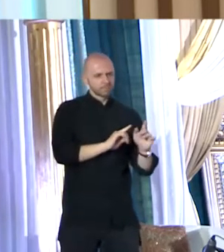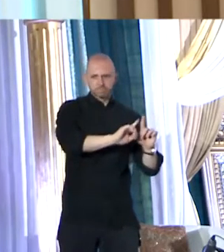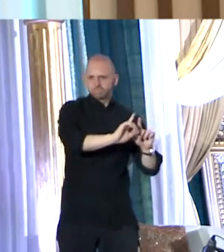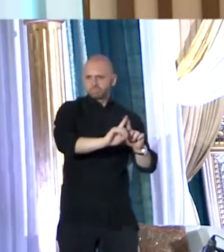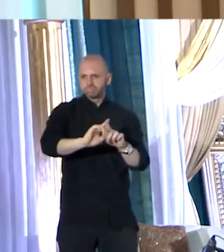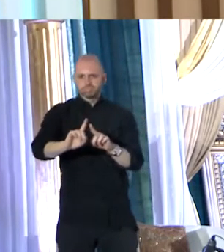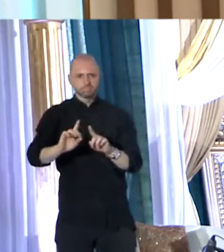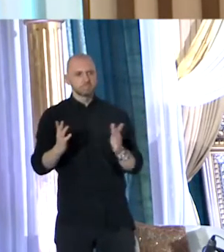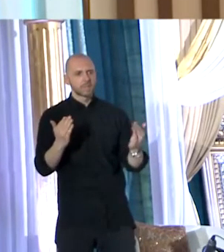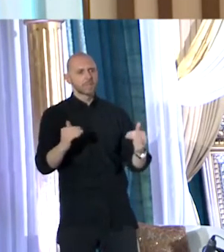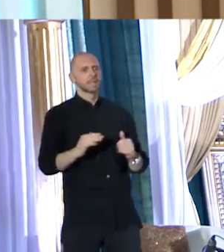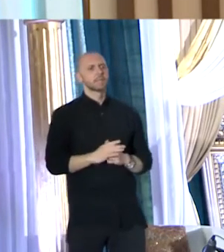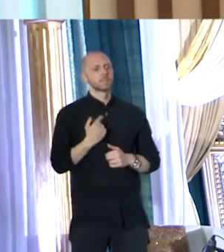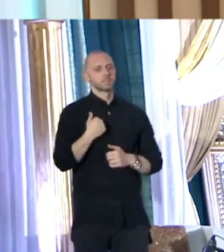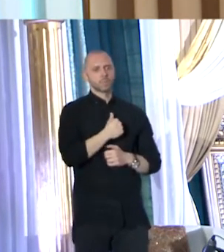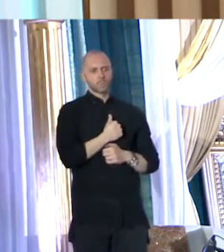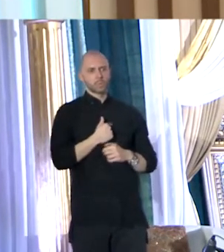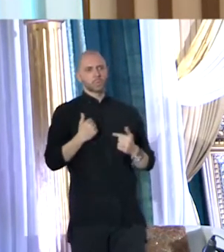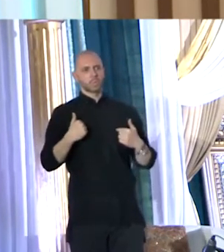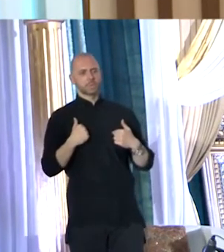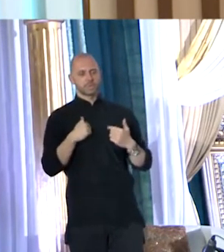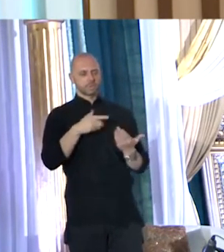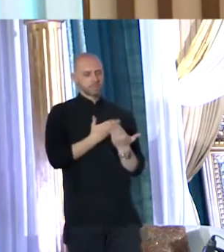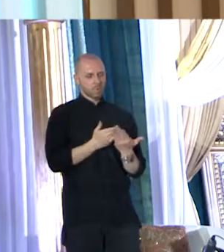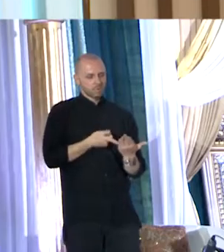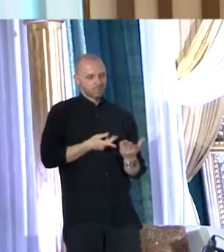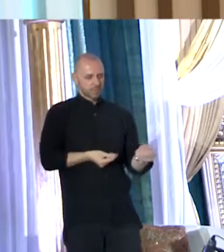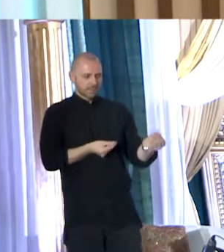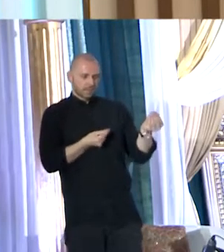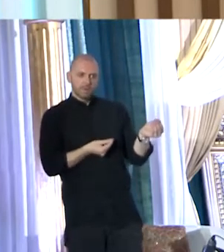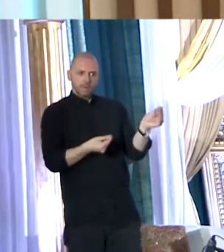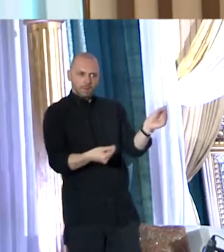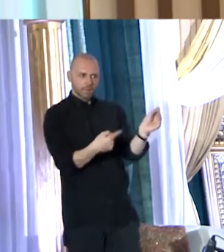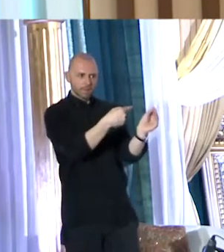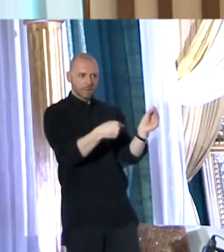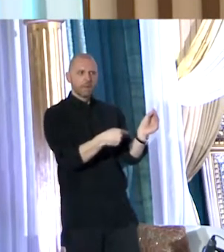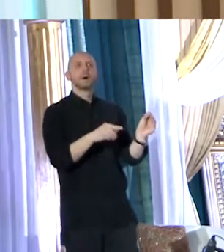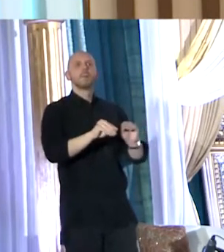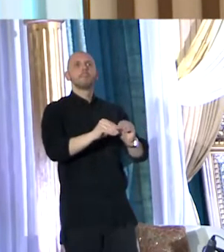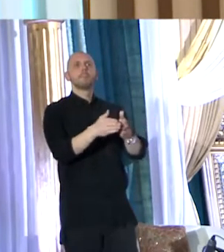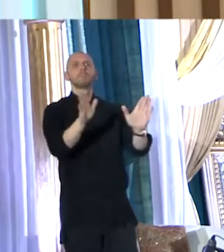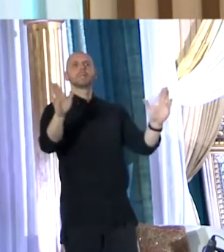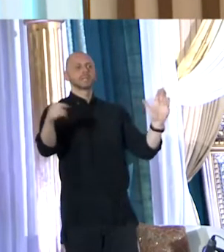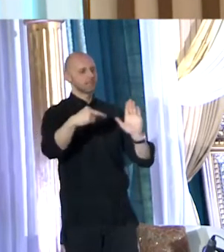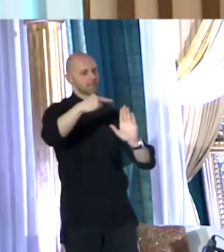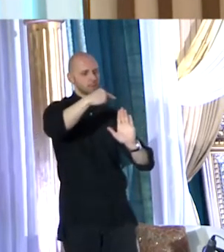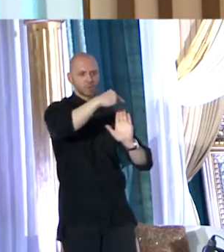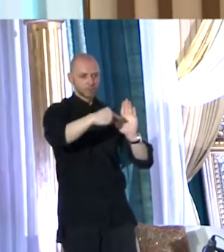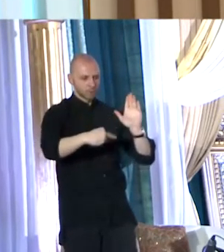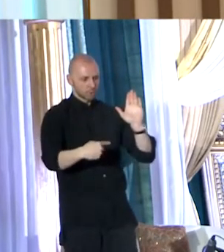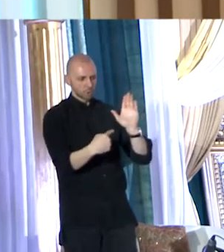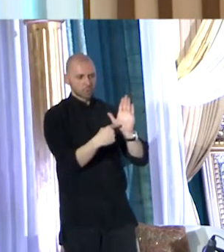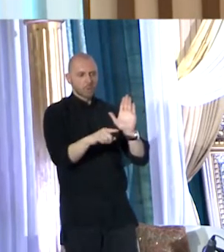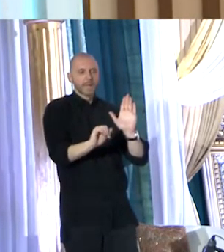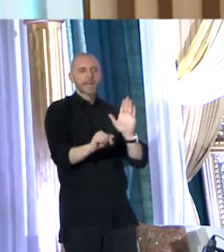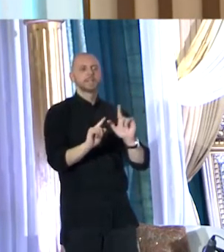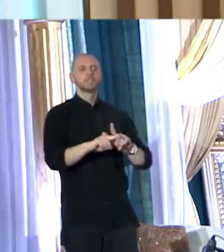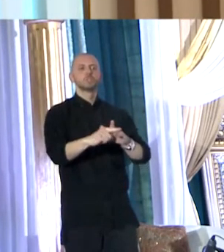and a positive narrative out into the world, into public discussion, in a way that other things will not do.